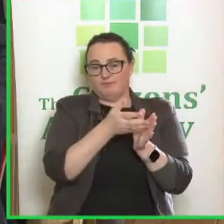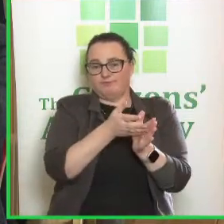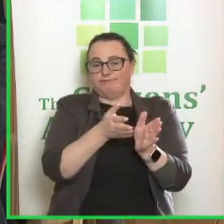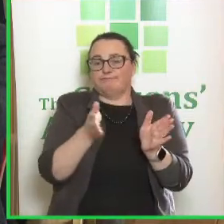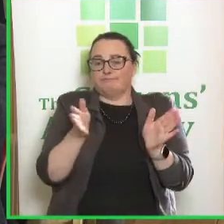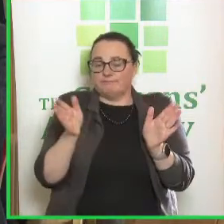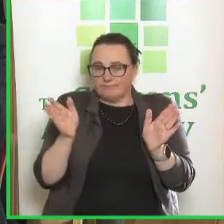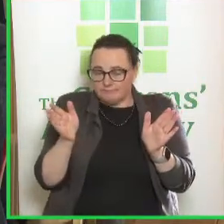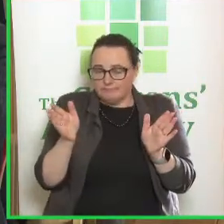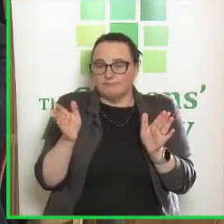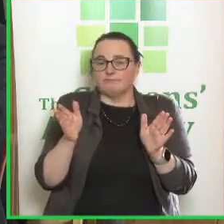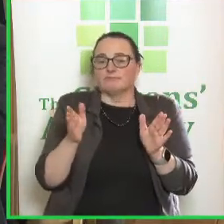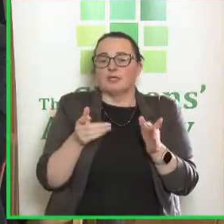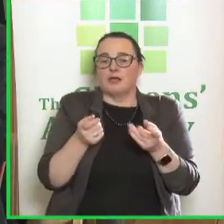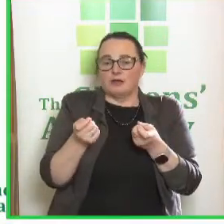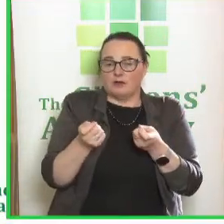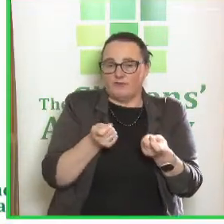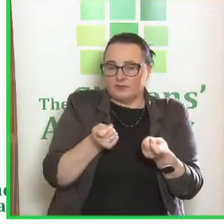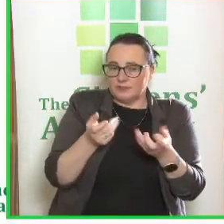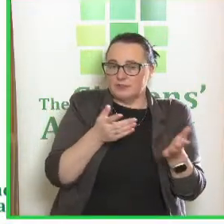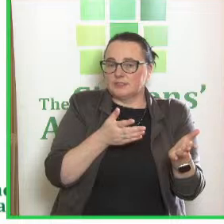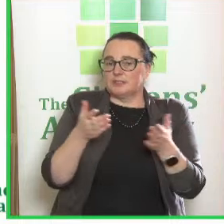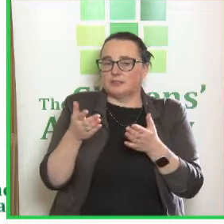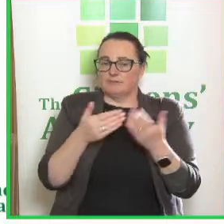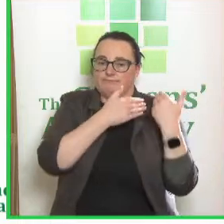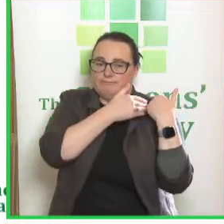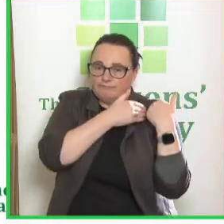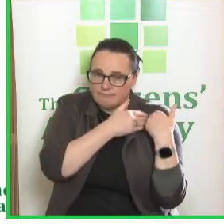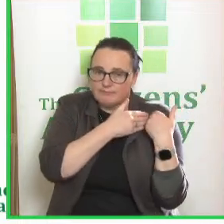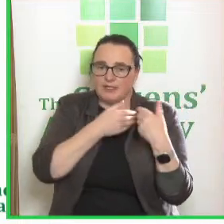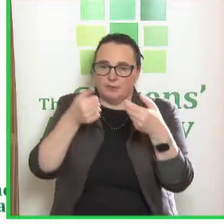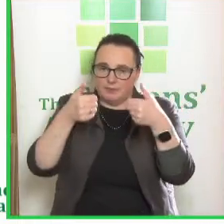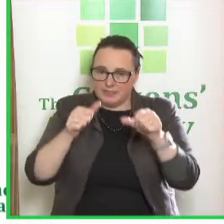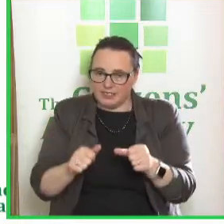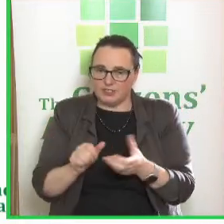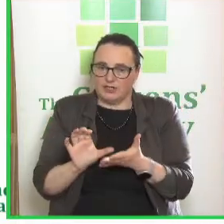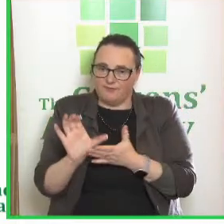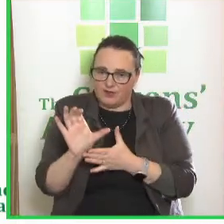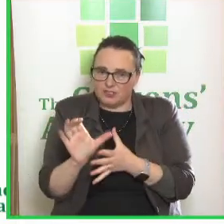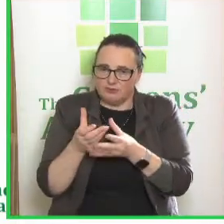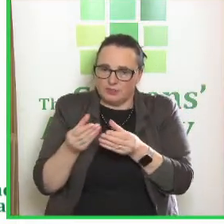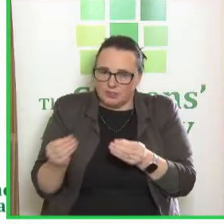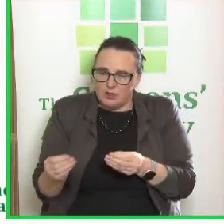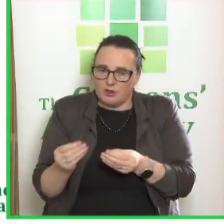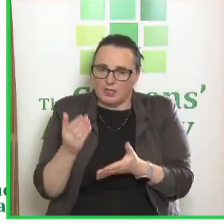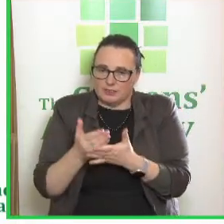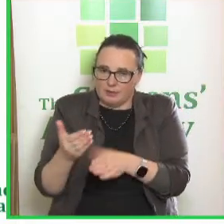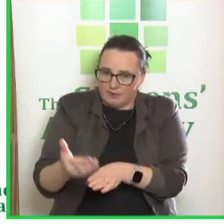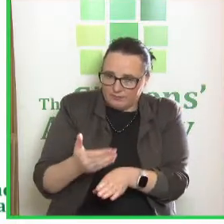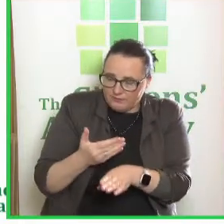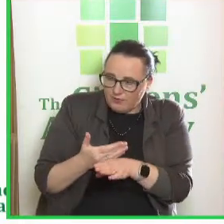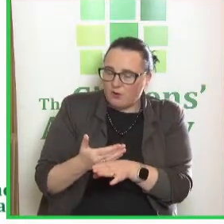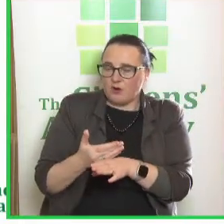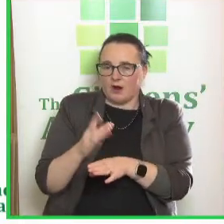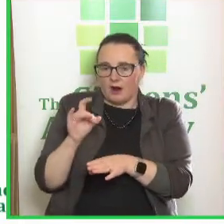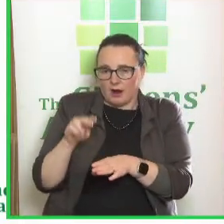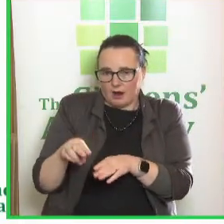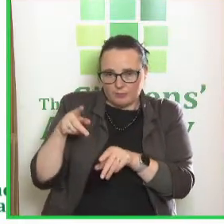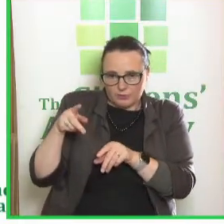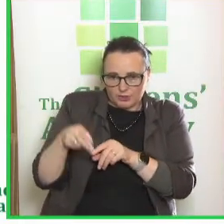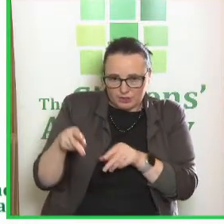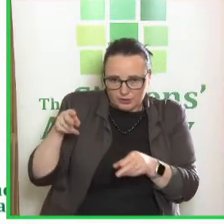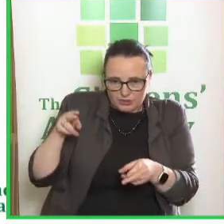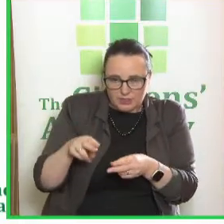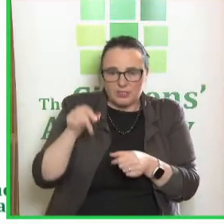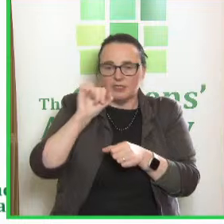with: governance and accountability, implementation, funding and resources, prevention, harm reduction, treatment,